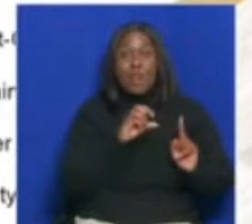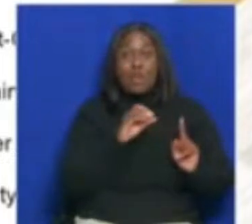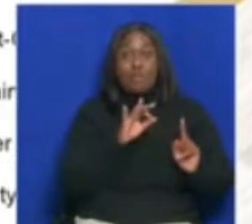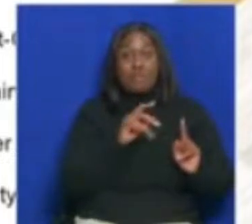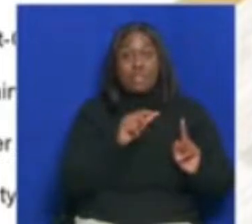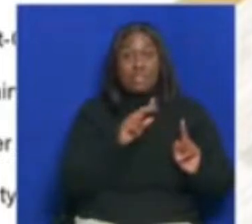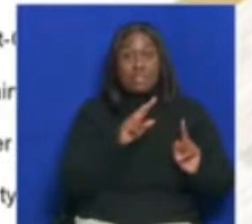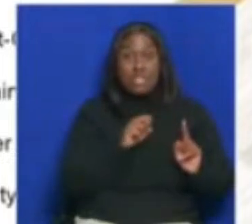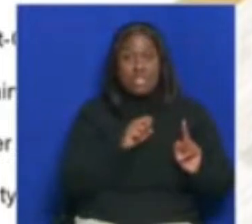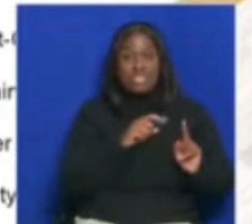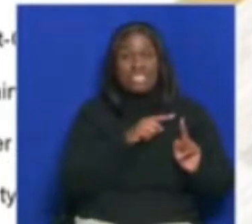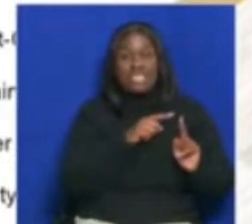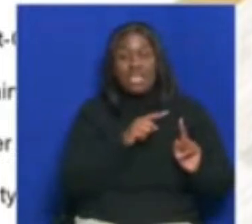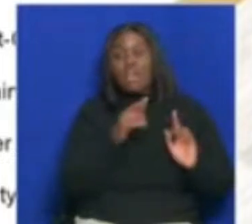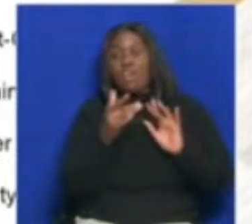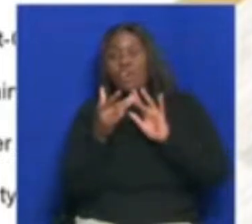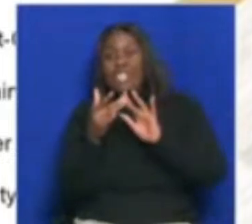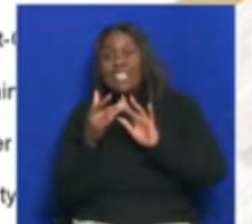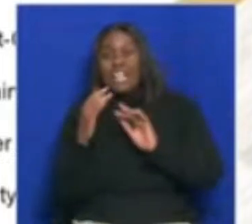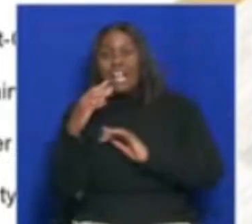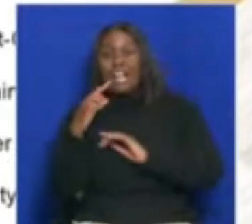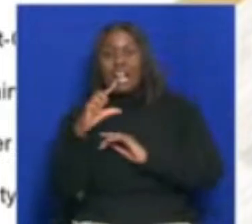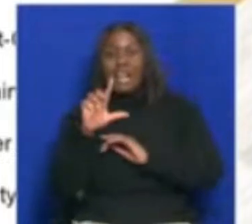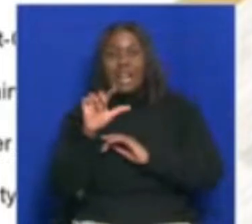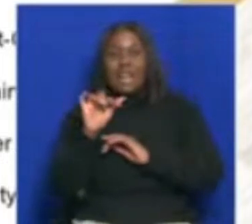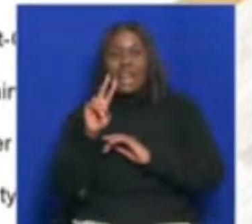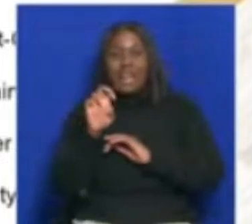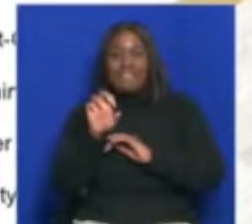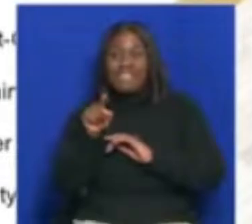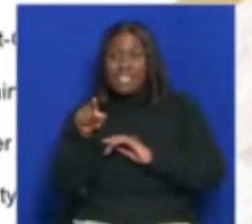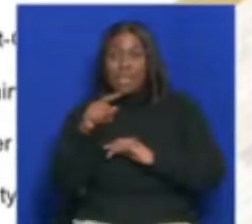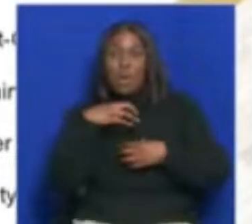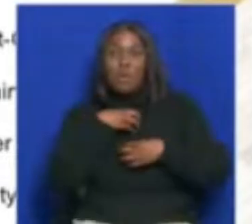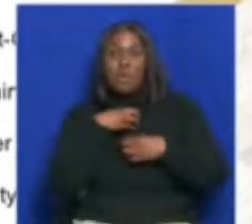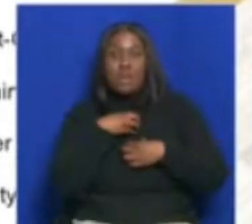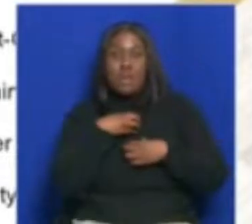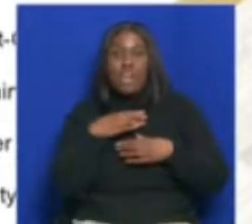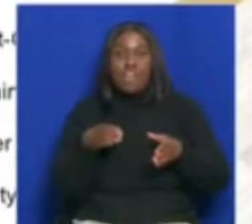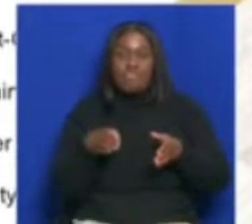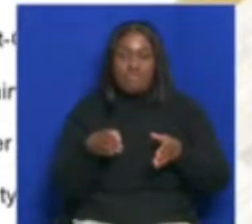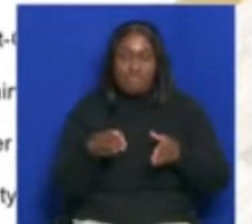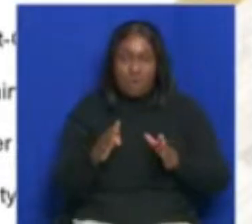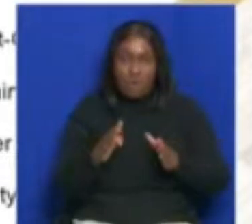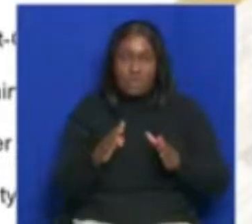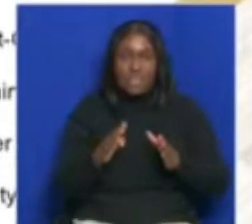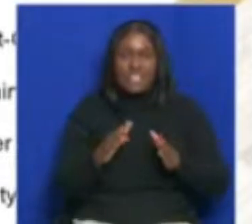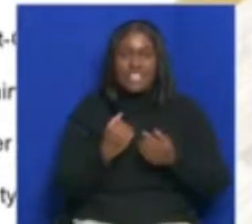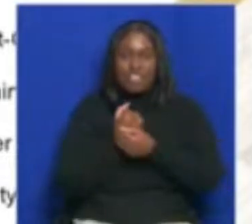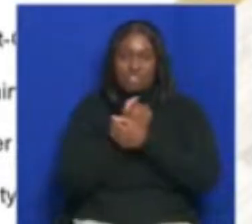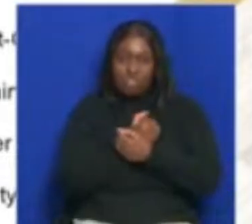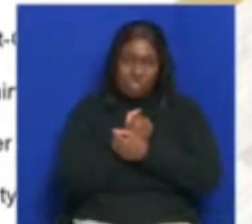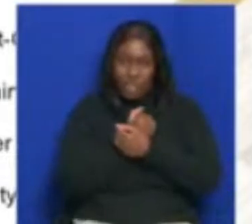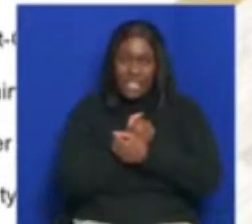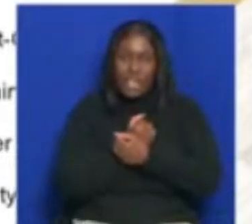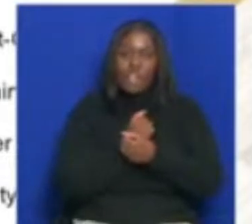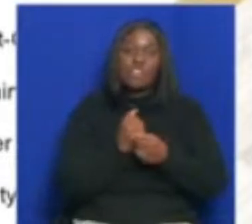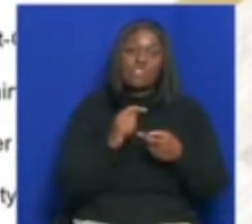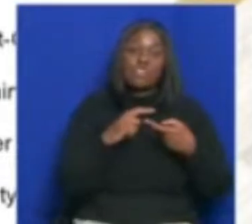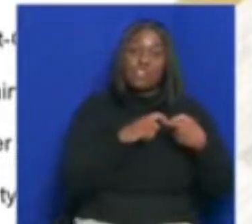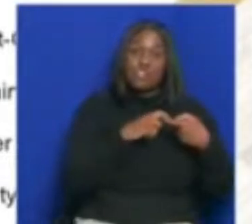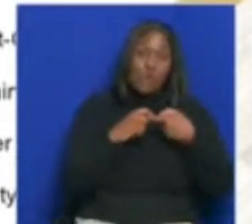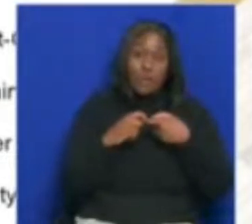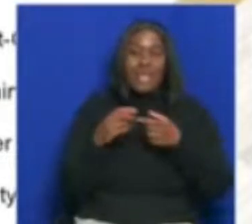Nyker, who is the owner of Roadstar Towing and Trucking. So he